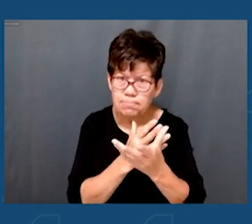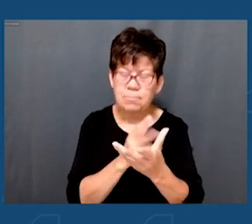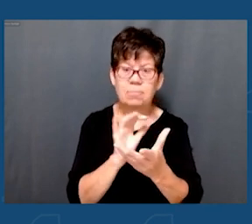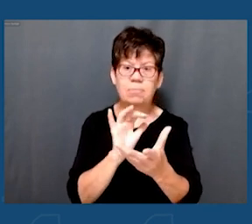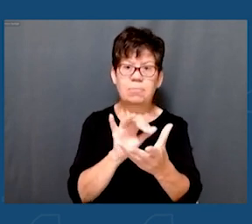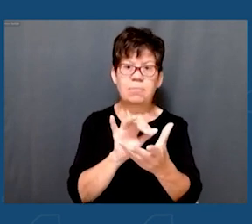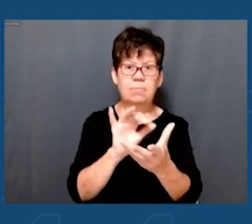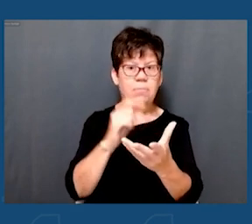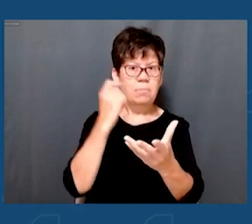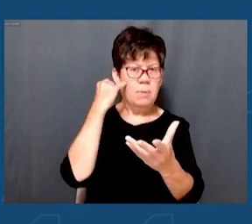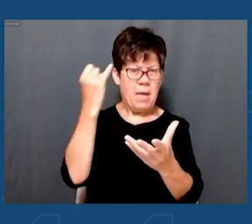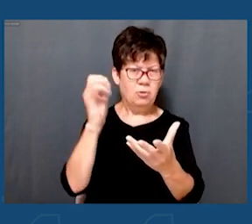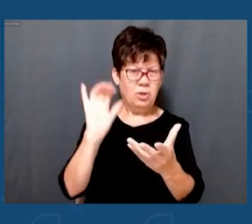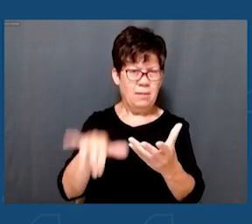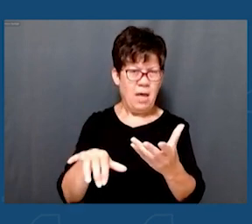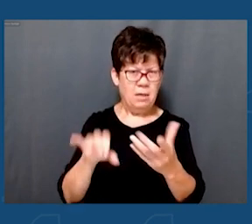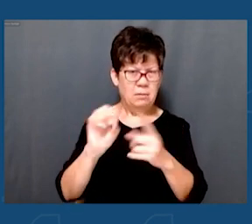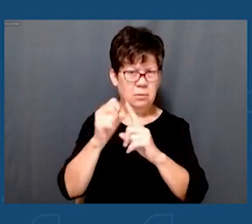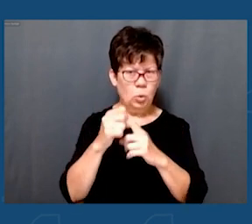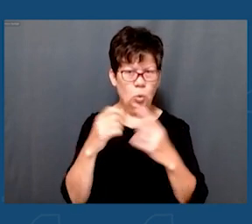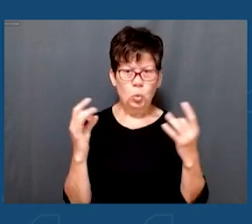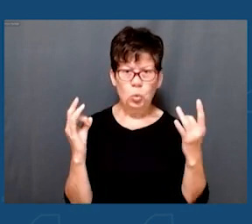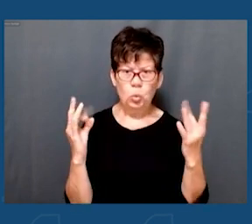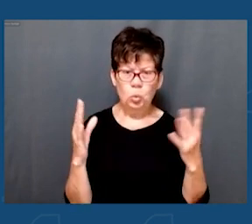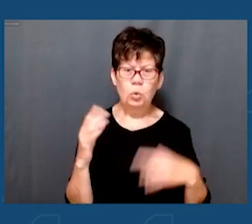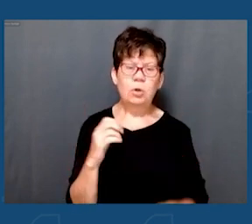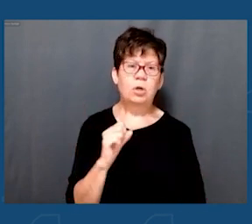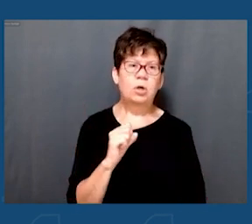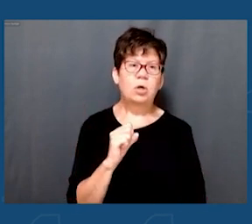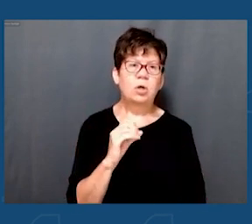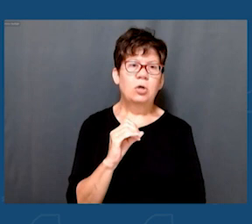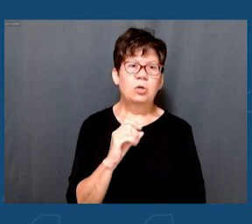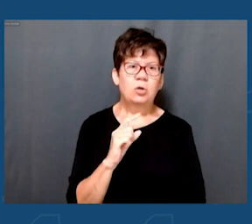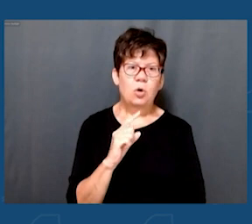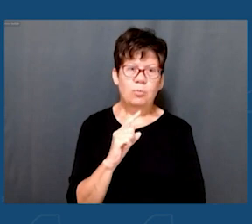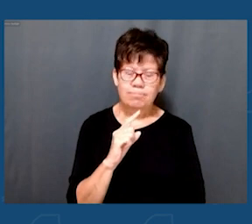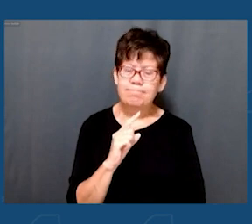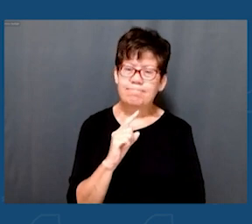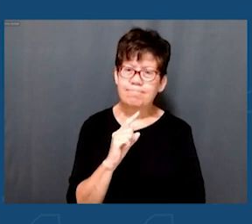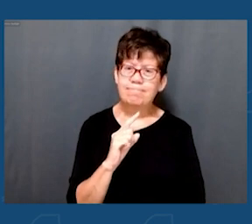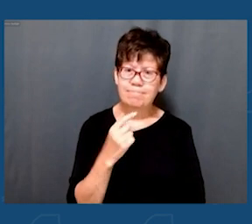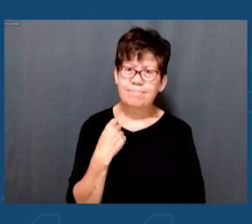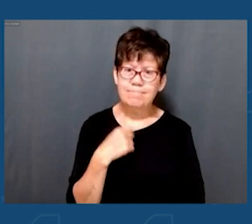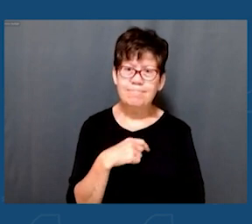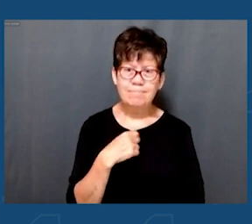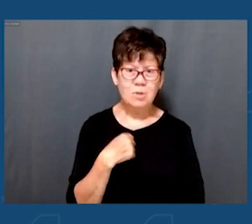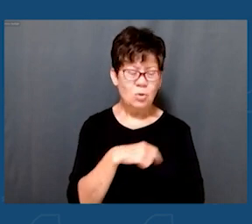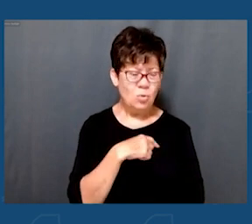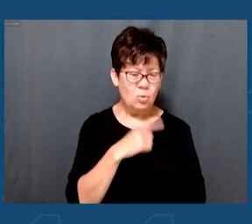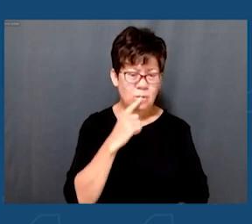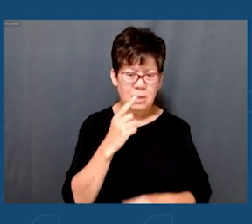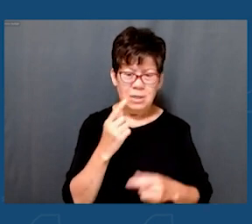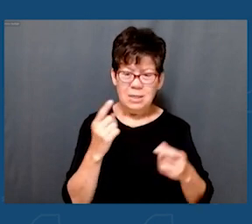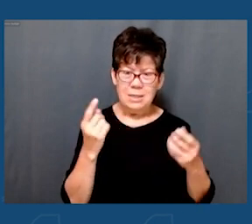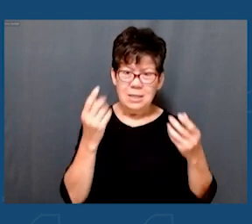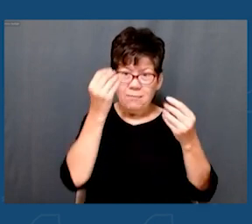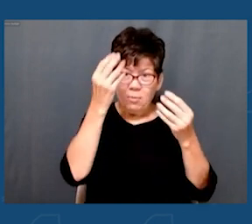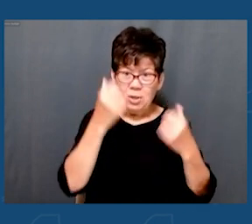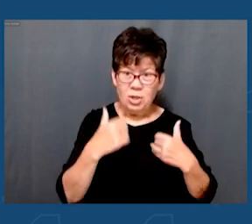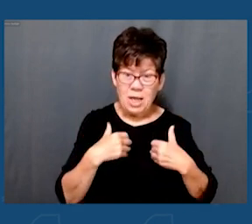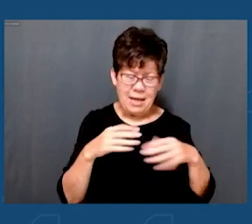few days ago. It's these types of investigations that it's important we have access to the information. Thank you,